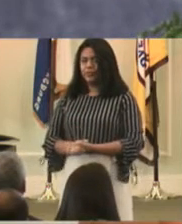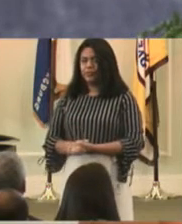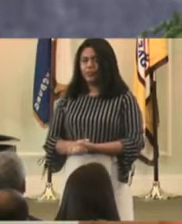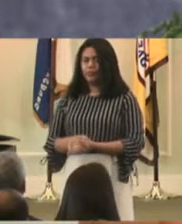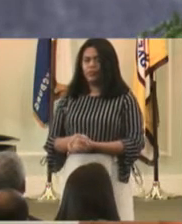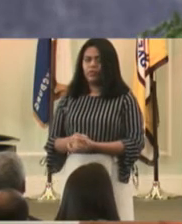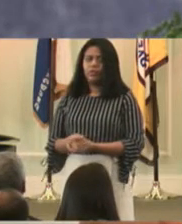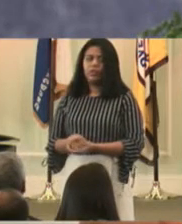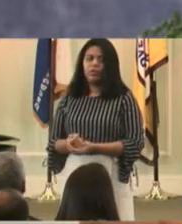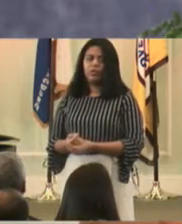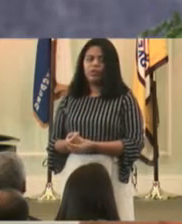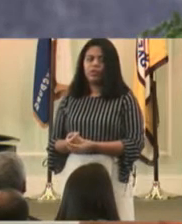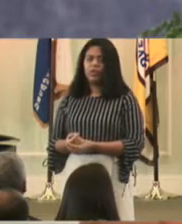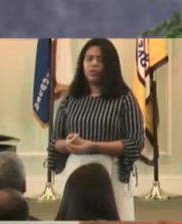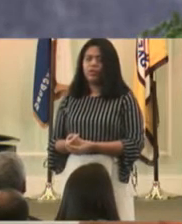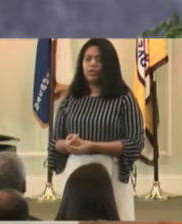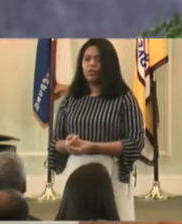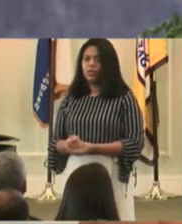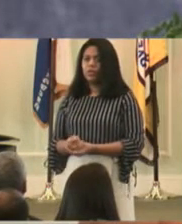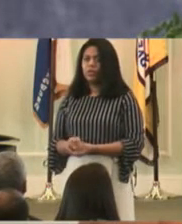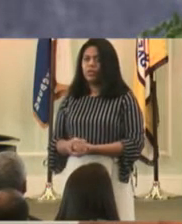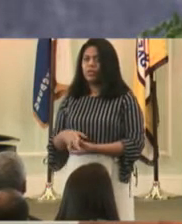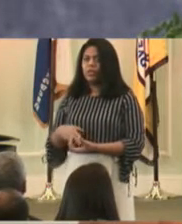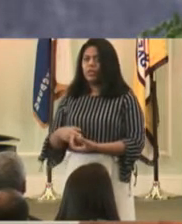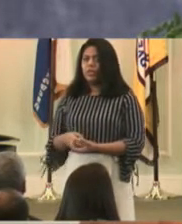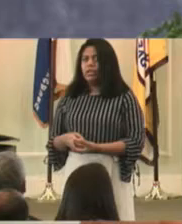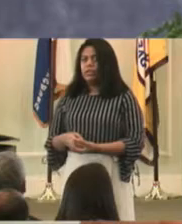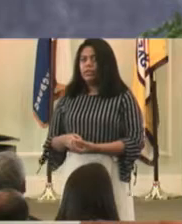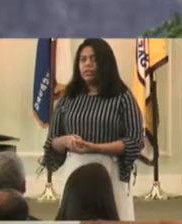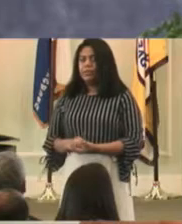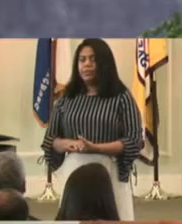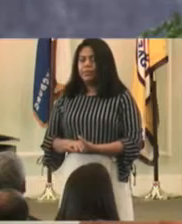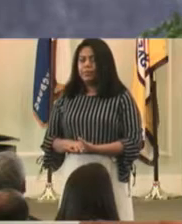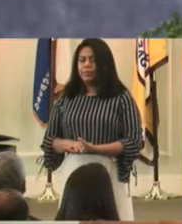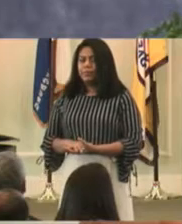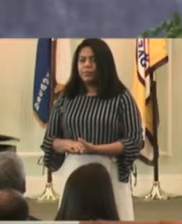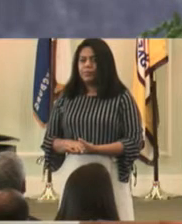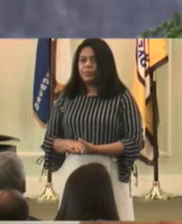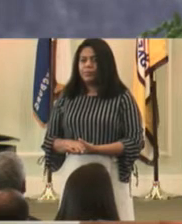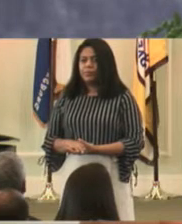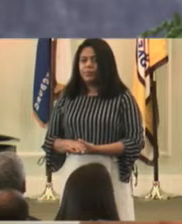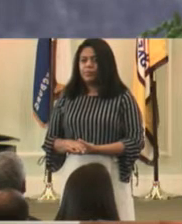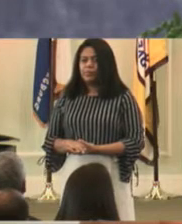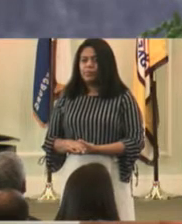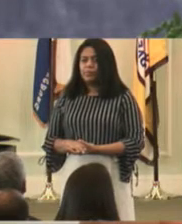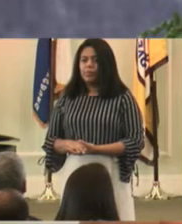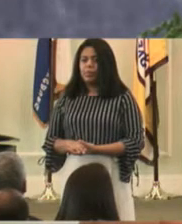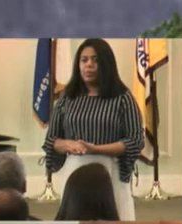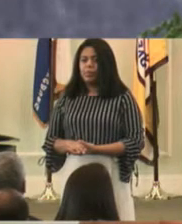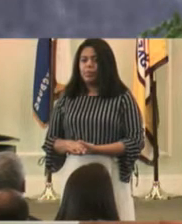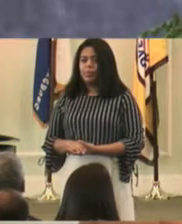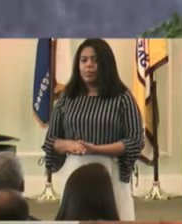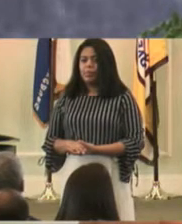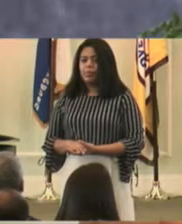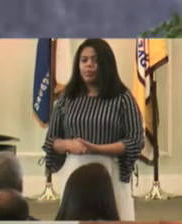Just a few short announcements that he would want to share. And I'm looking at it on my phone as well. Next slide,